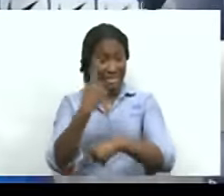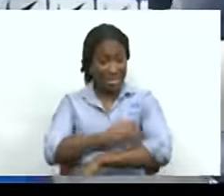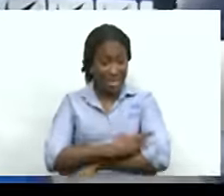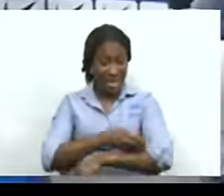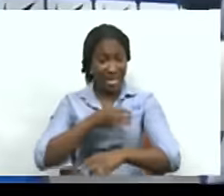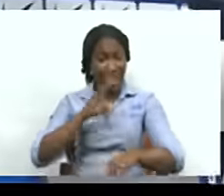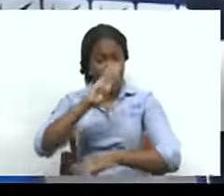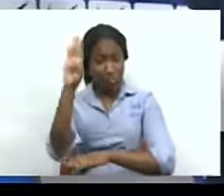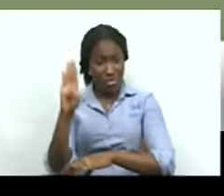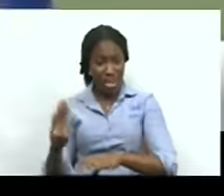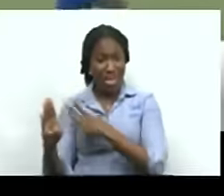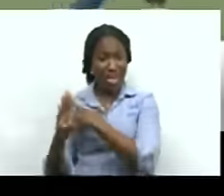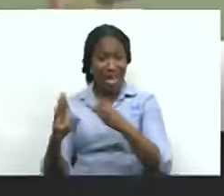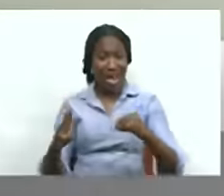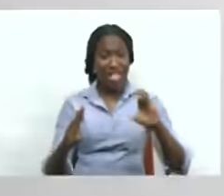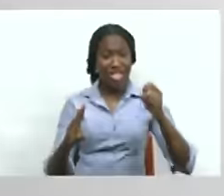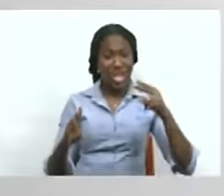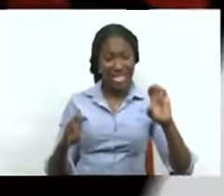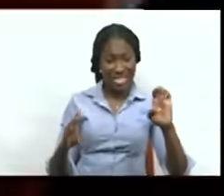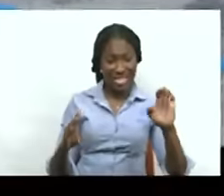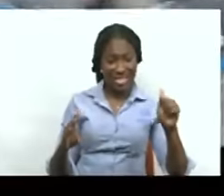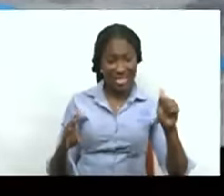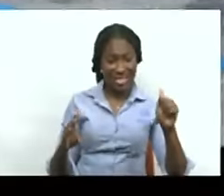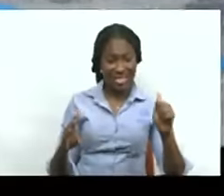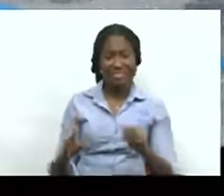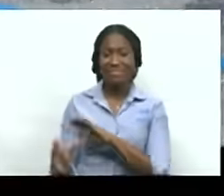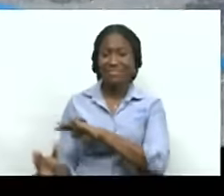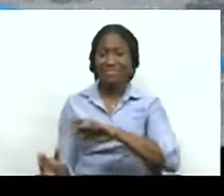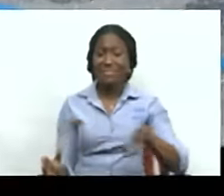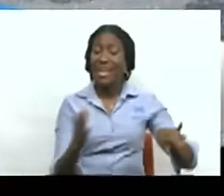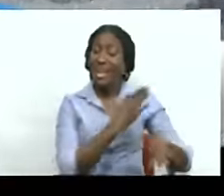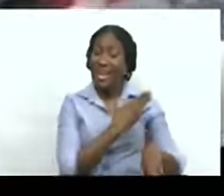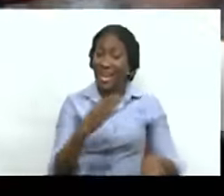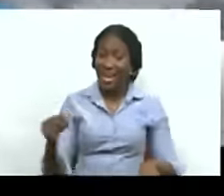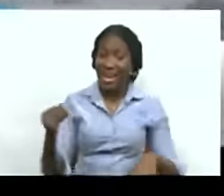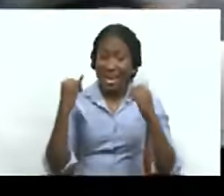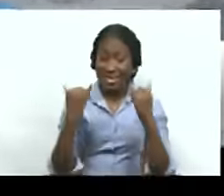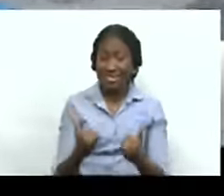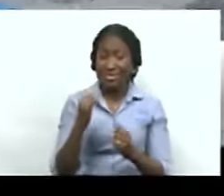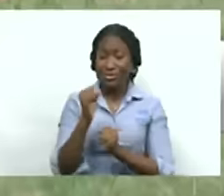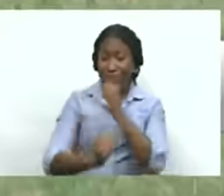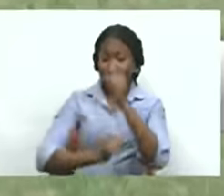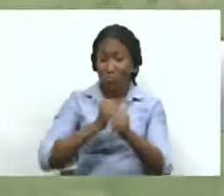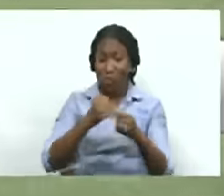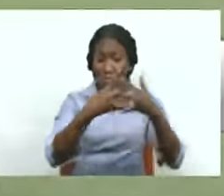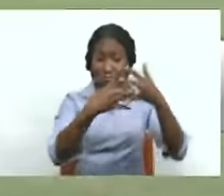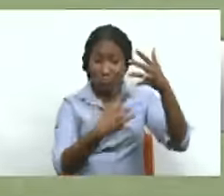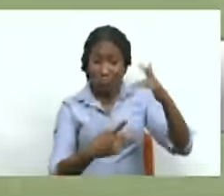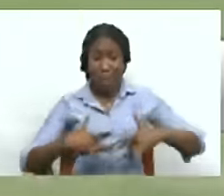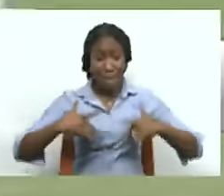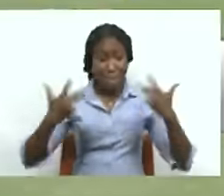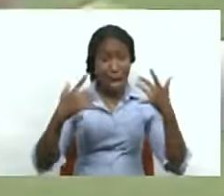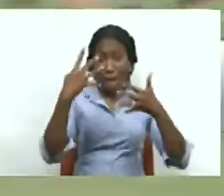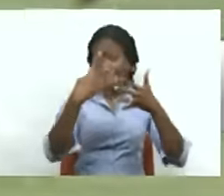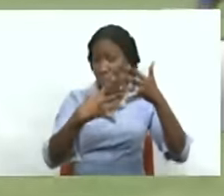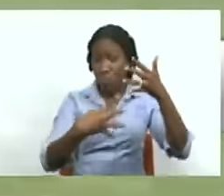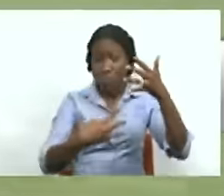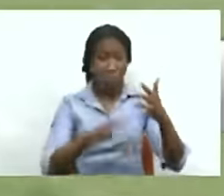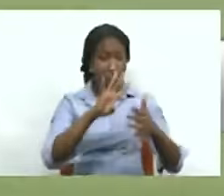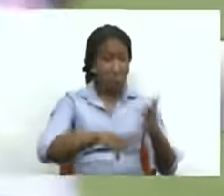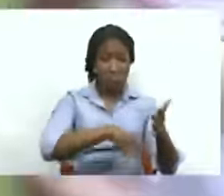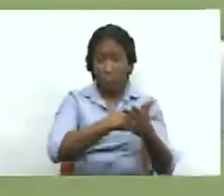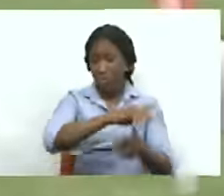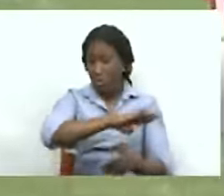Chelsea. And as Jesse was alluding to, the sporting calendar is heating up. All of the must-attend events in our sport wrap when